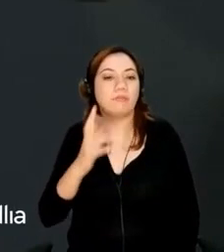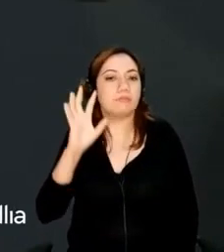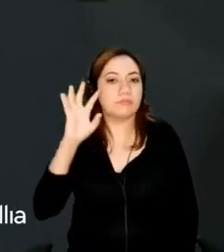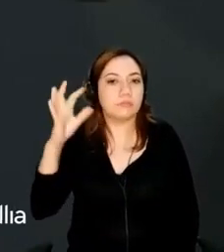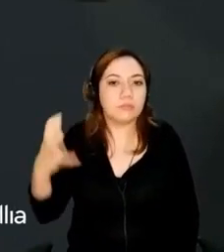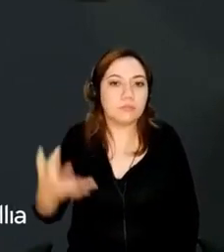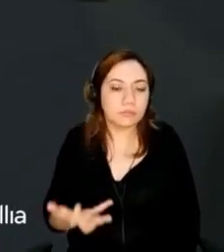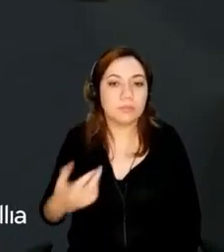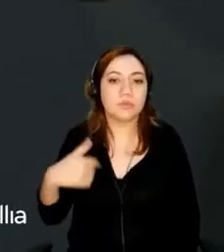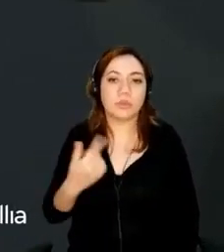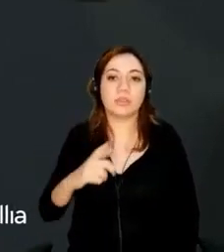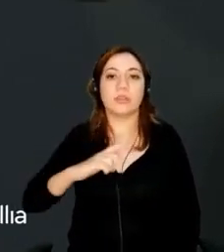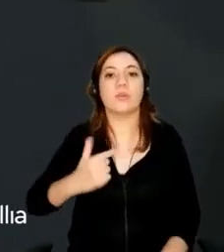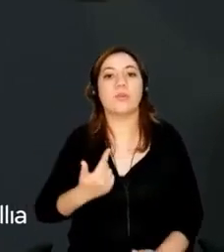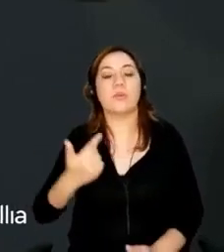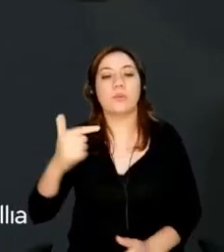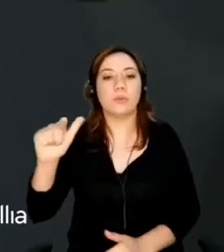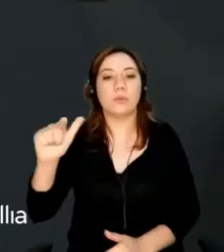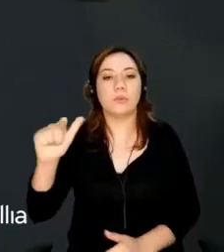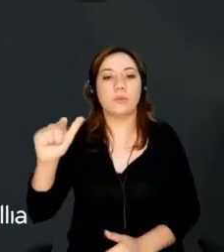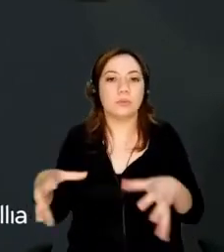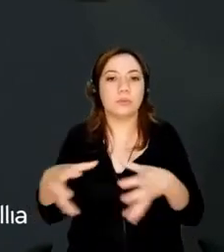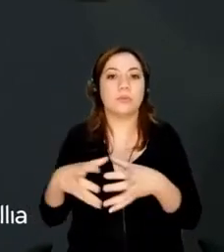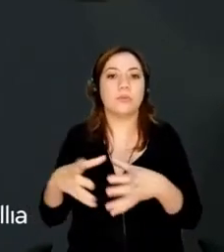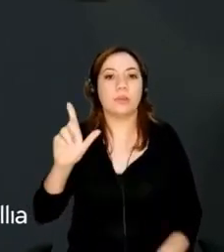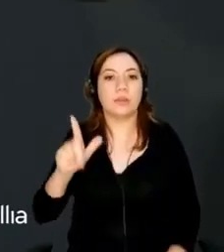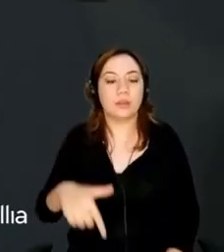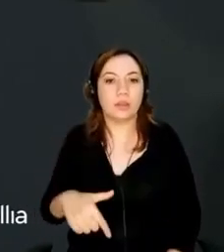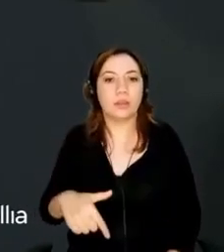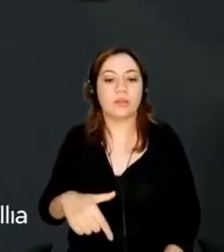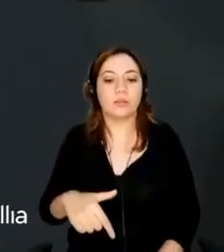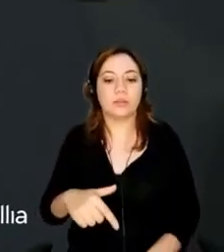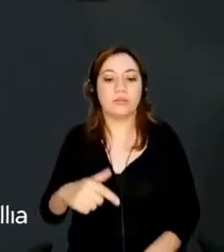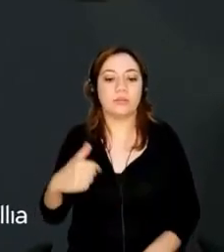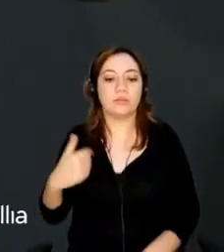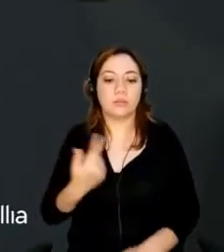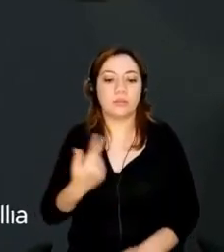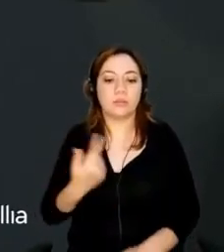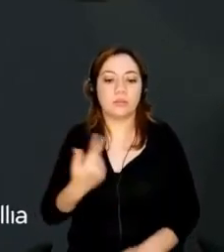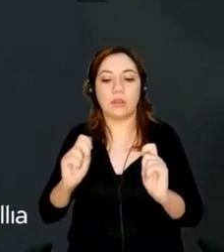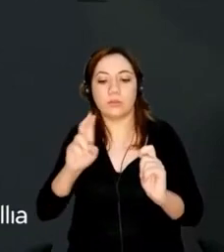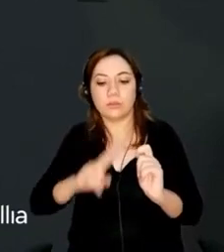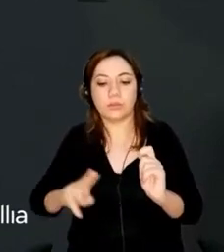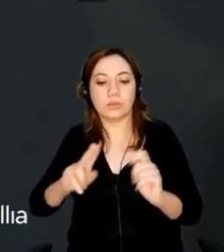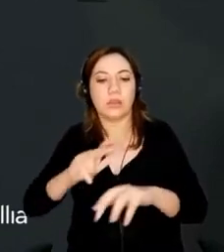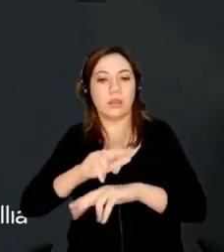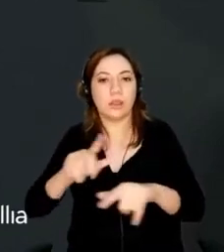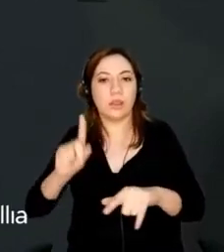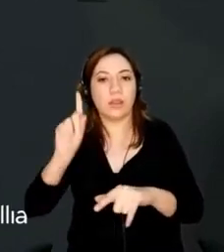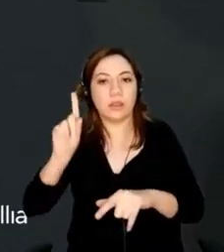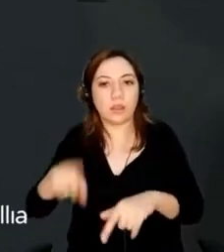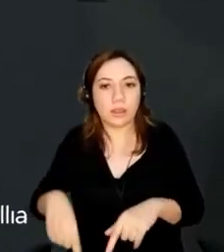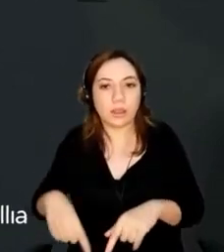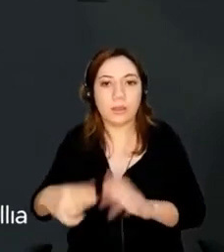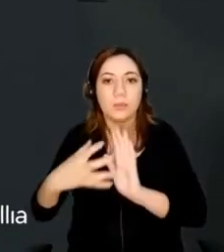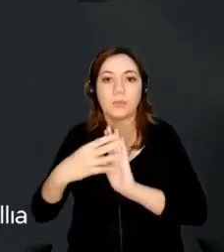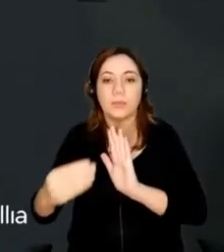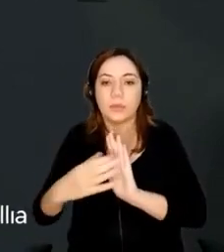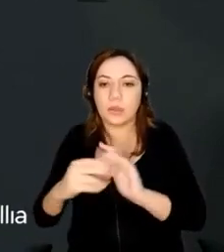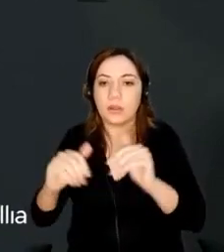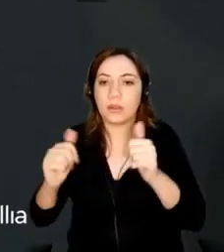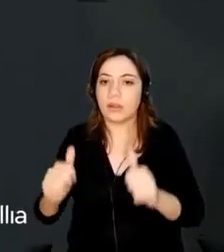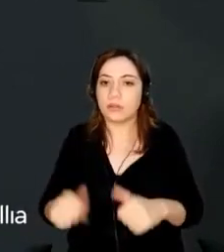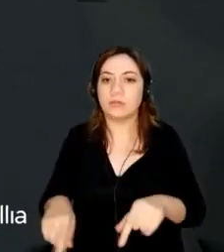another platform that we've integrated that allows us to use a lot of propensity modeling and decisioning to understand who